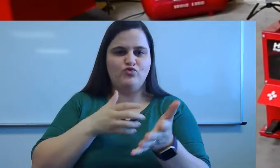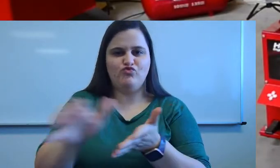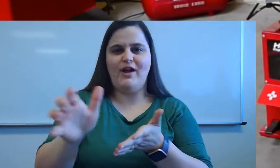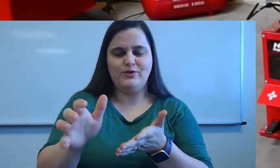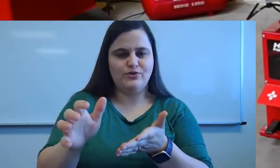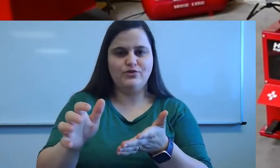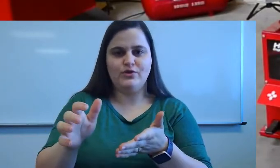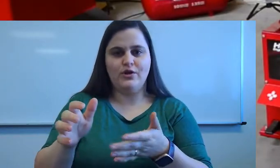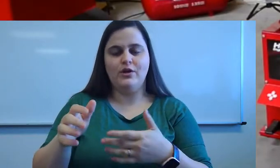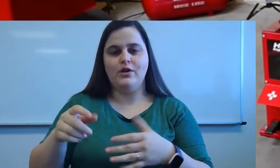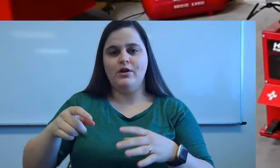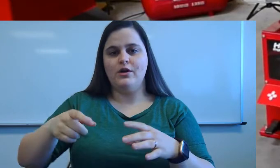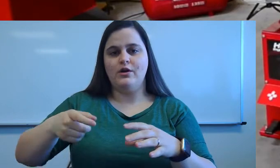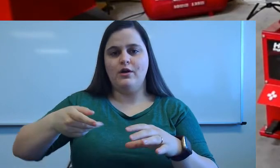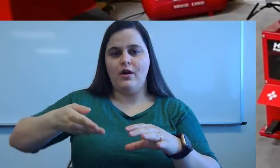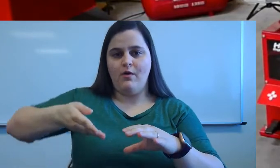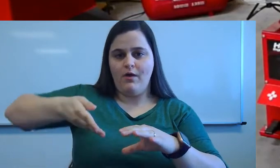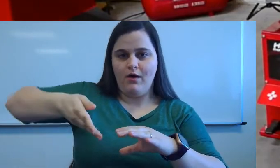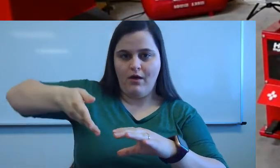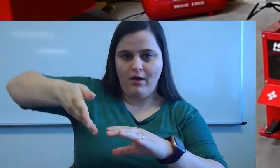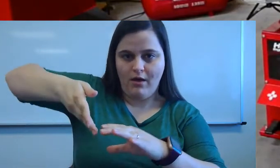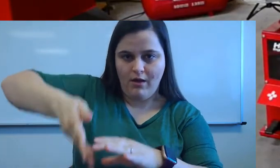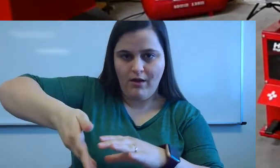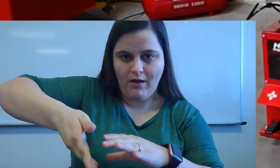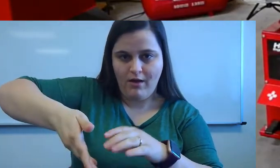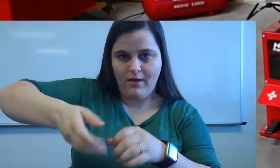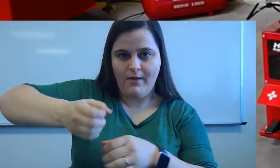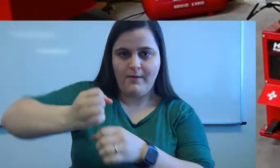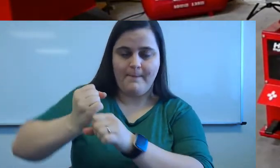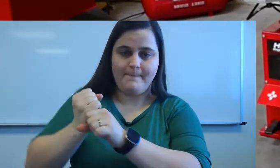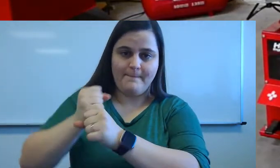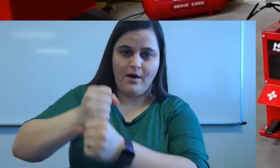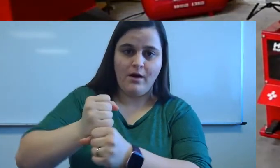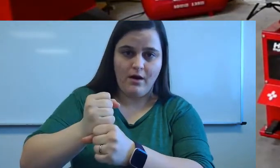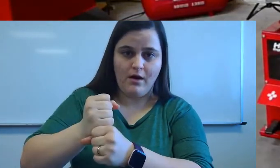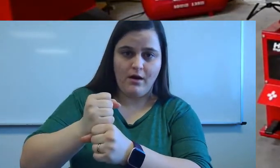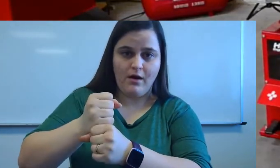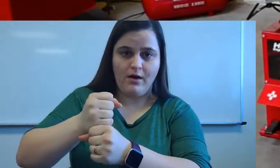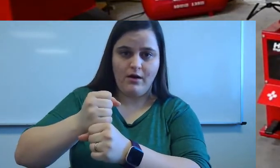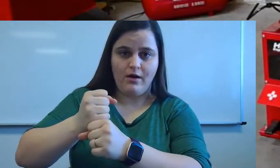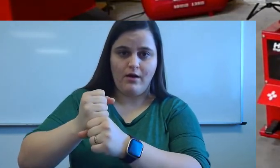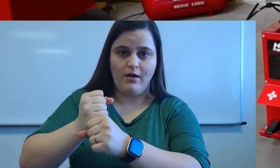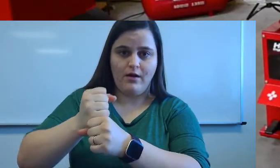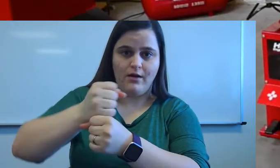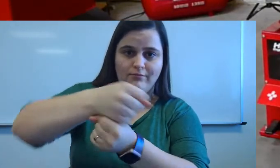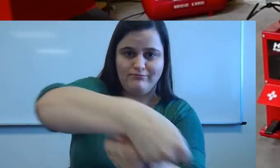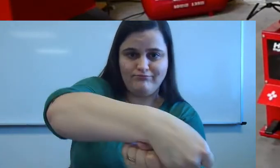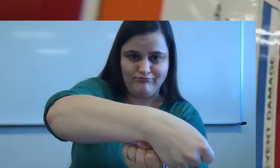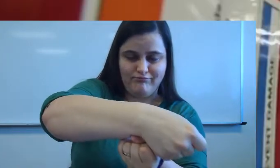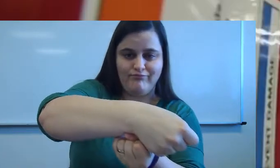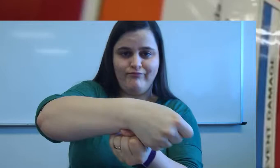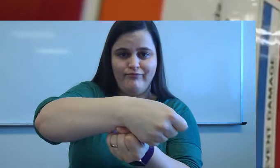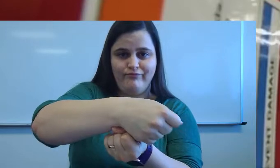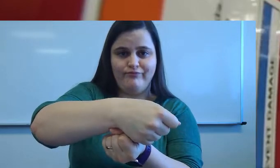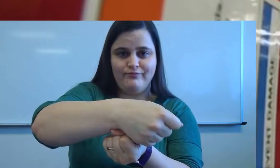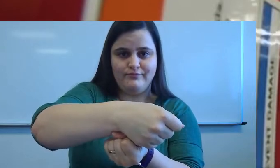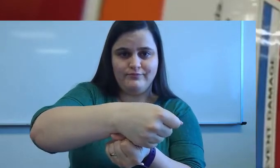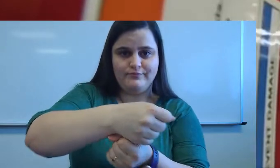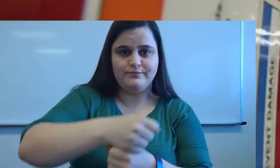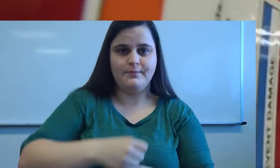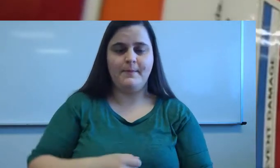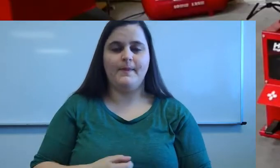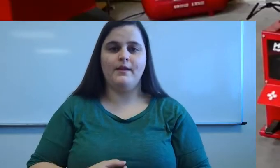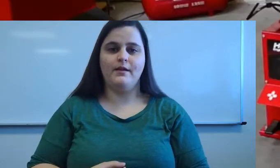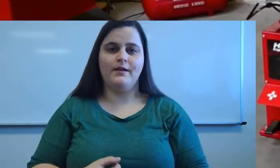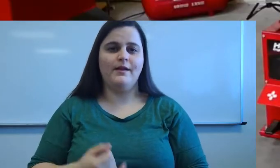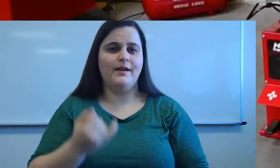wheels. Push it right on the bill of the duck head. Grab the bead and push it all the